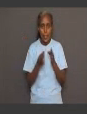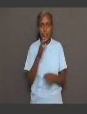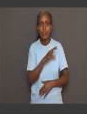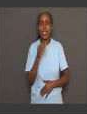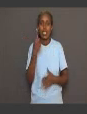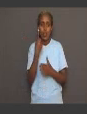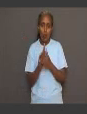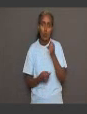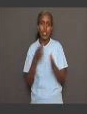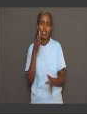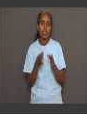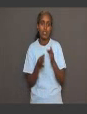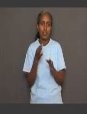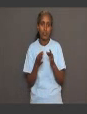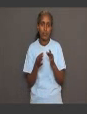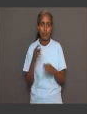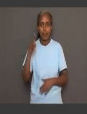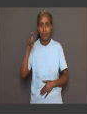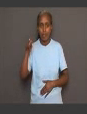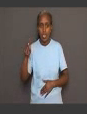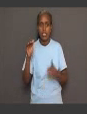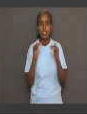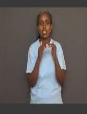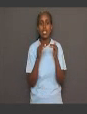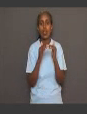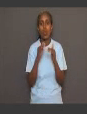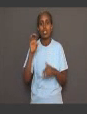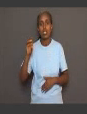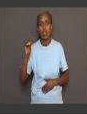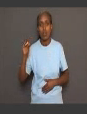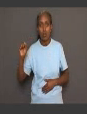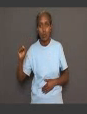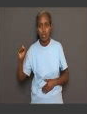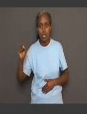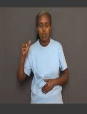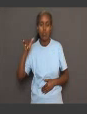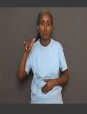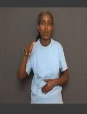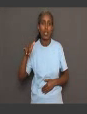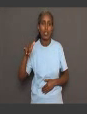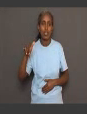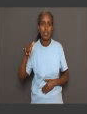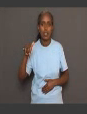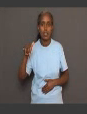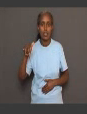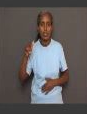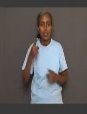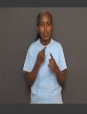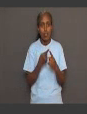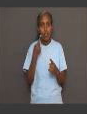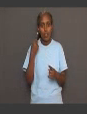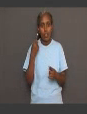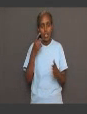and only if x equals cosine of y for